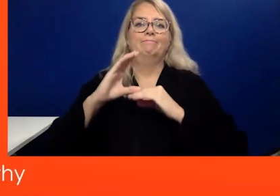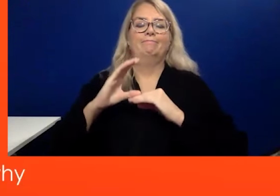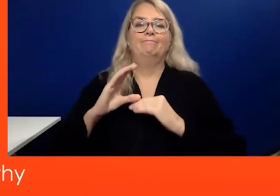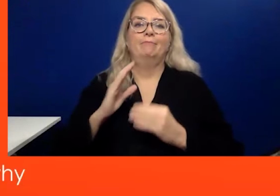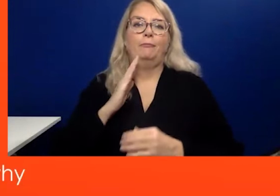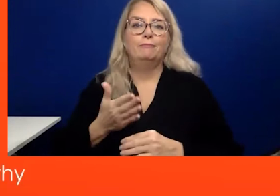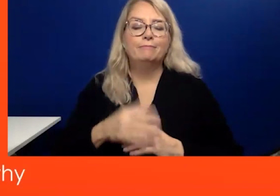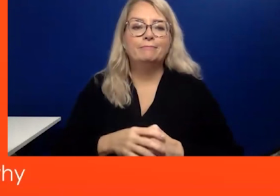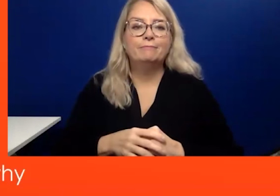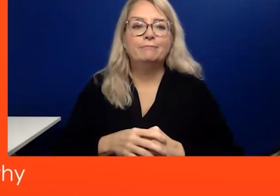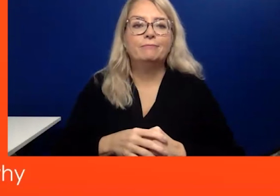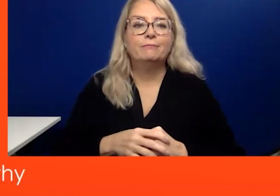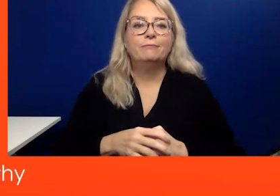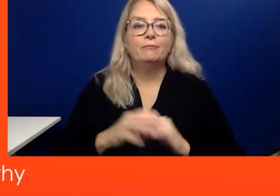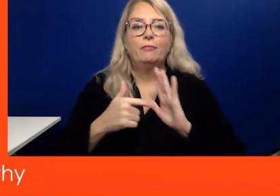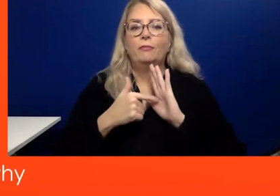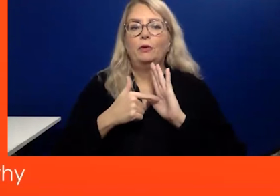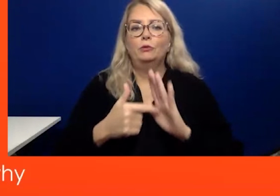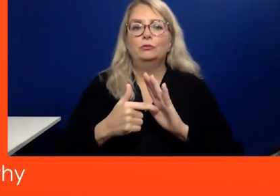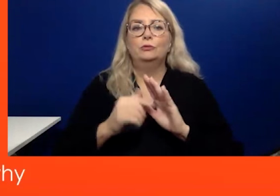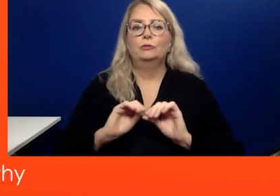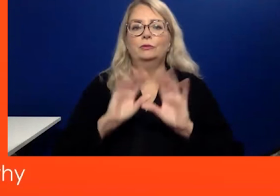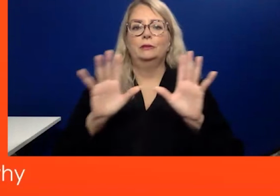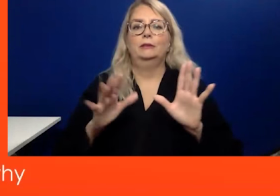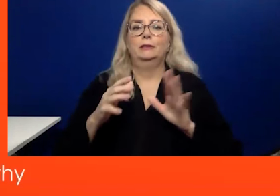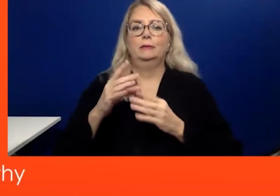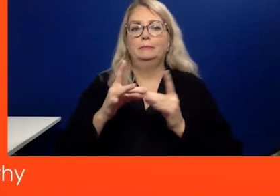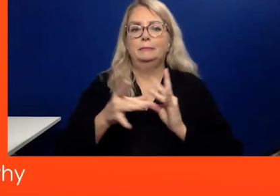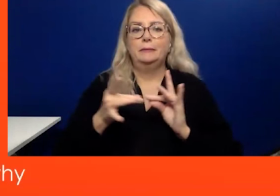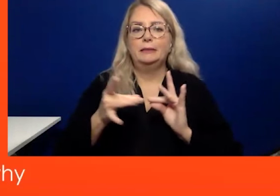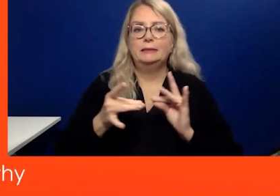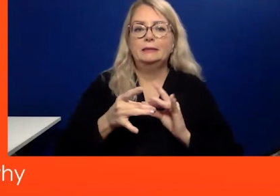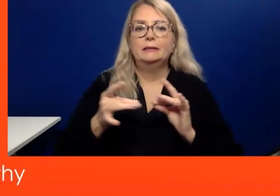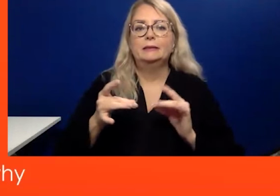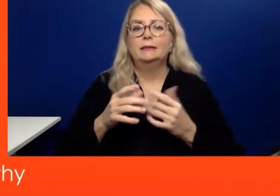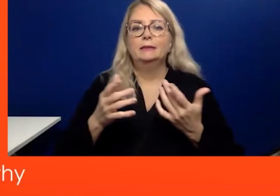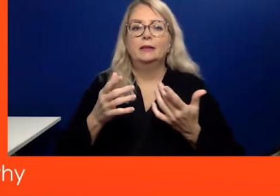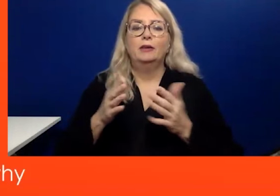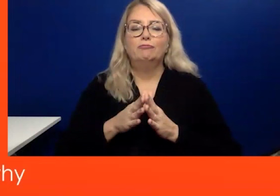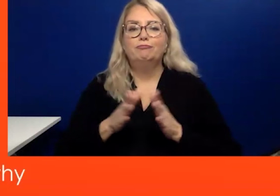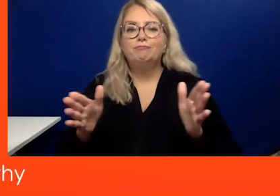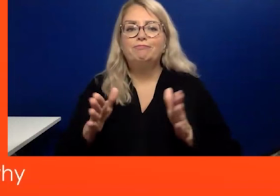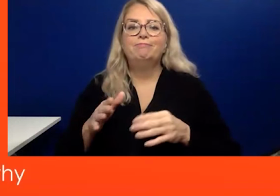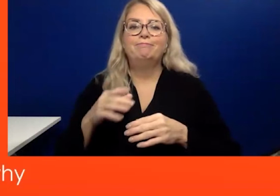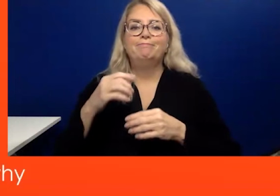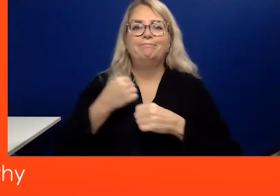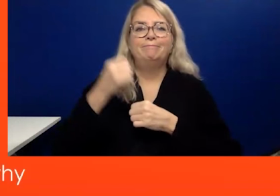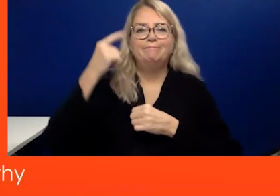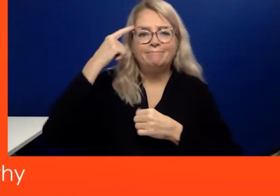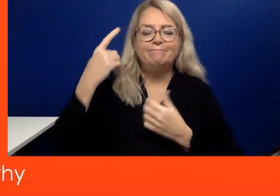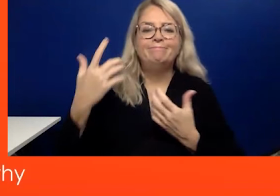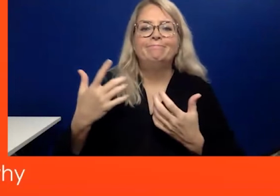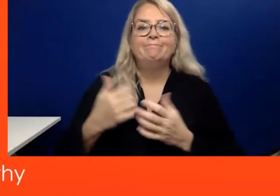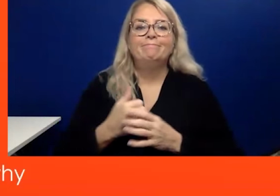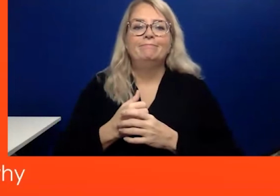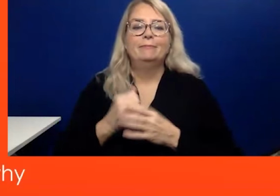a clear message of practicality and immediate benefit. In other words, the assessment helps to drive them through the